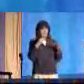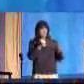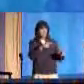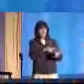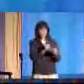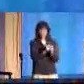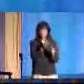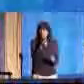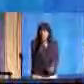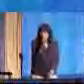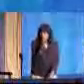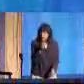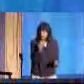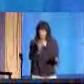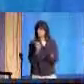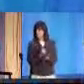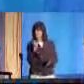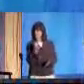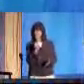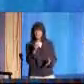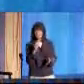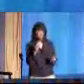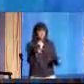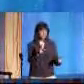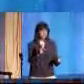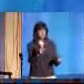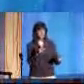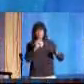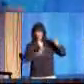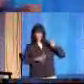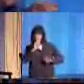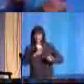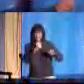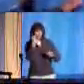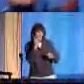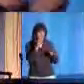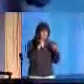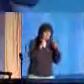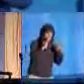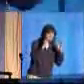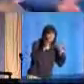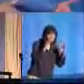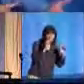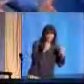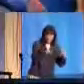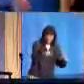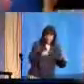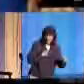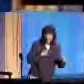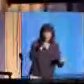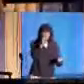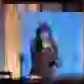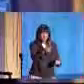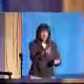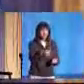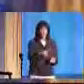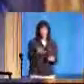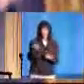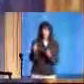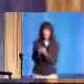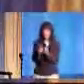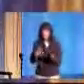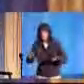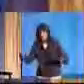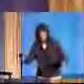can just use her to experiment on this afternoon. Or if you're a mother going with your children, just use this on your children and see what